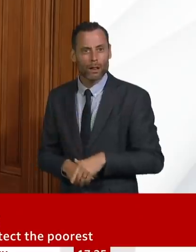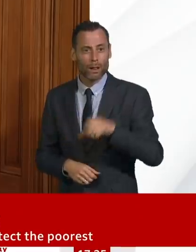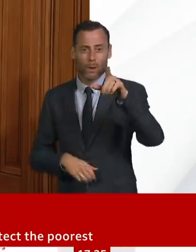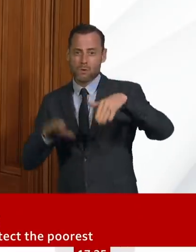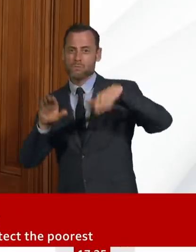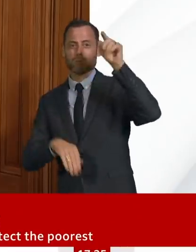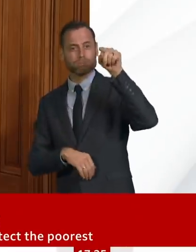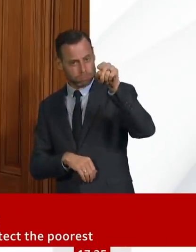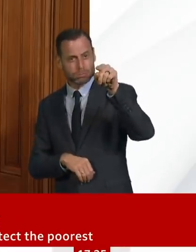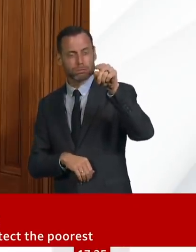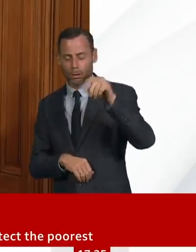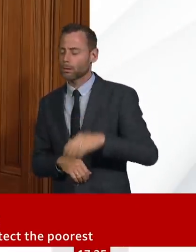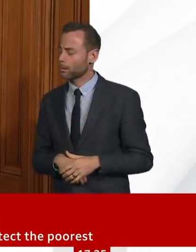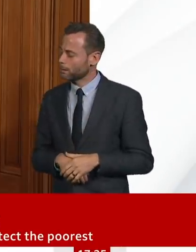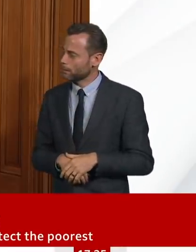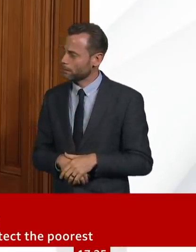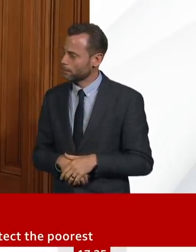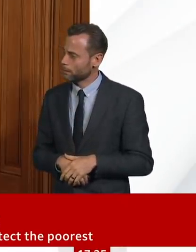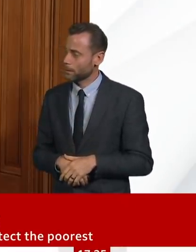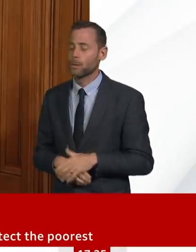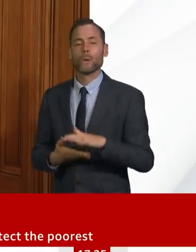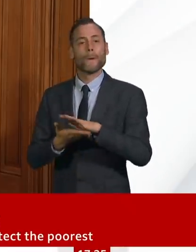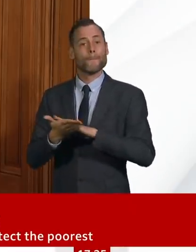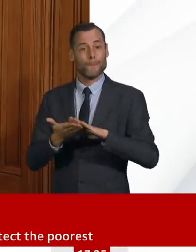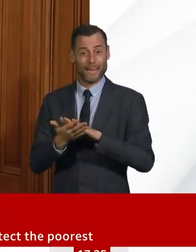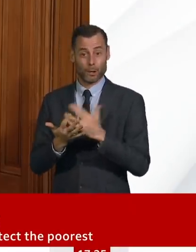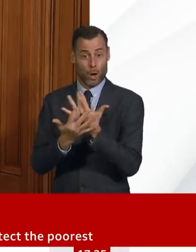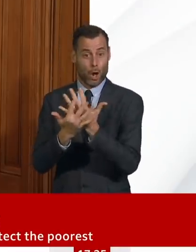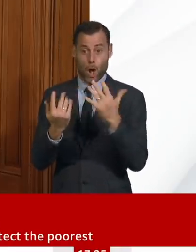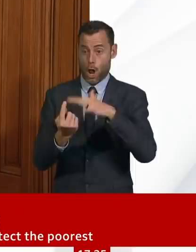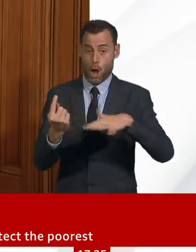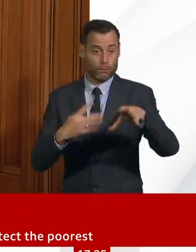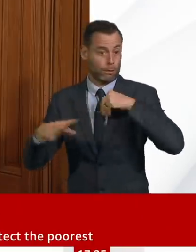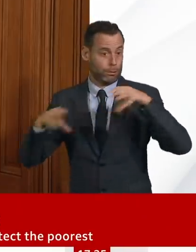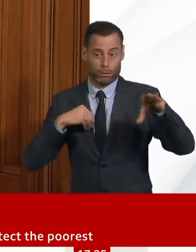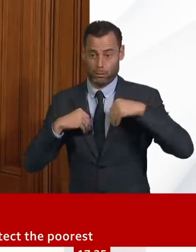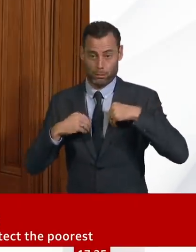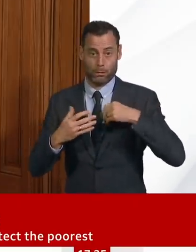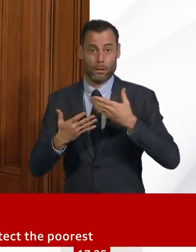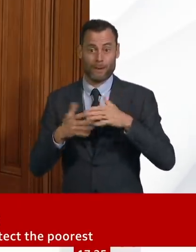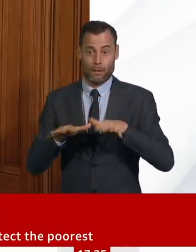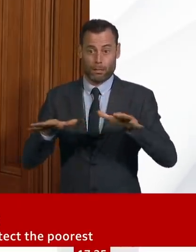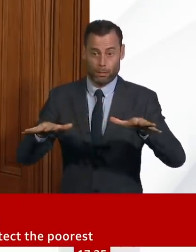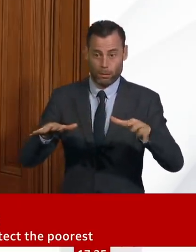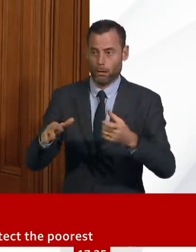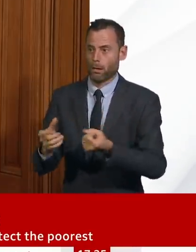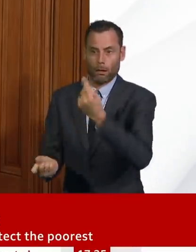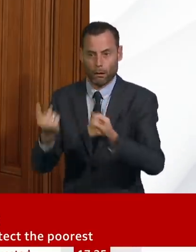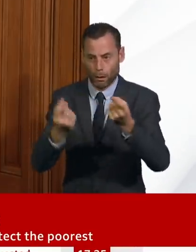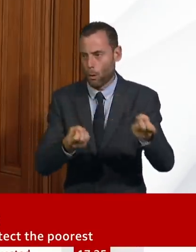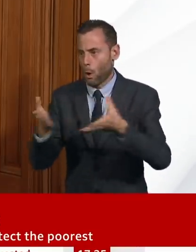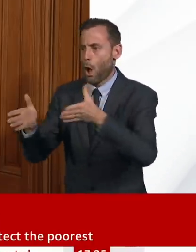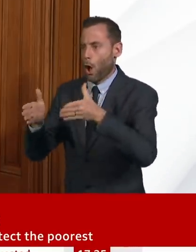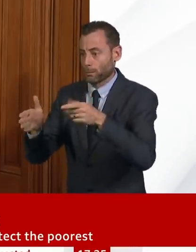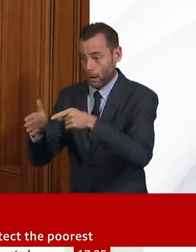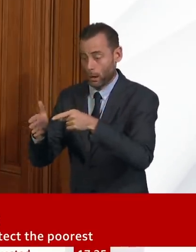Those infection rates inevitably lead to, unfortunately, more deaths. They lead to more hospital admissions and more people in hospitals. They